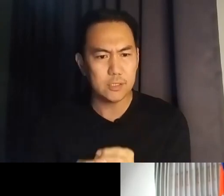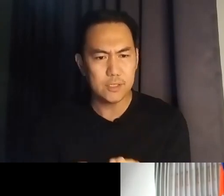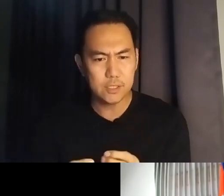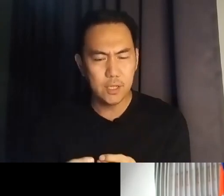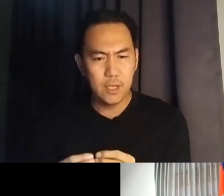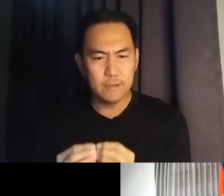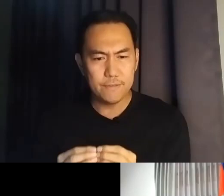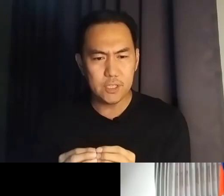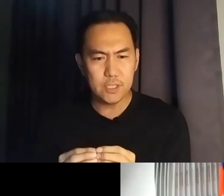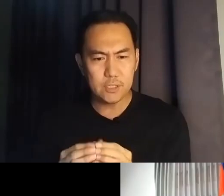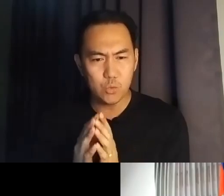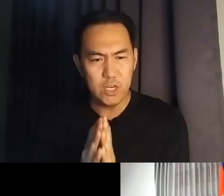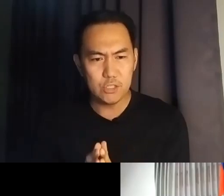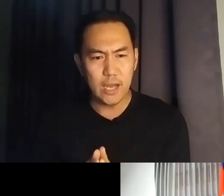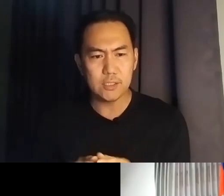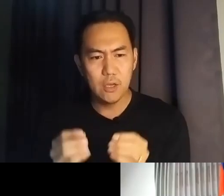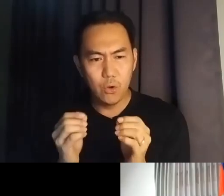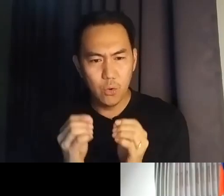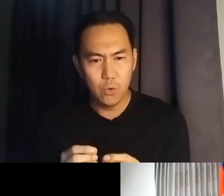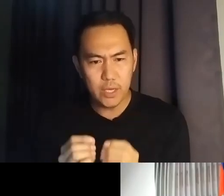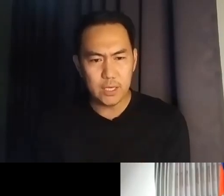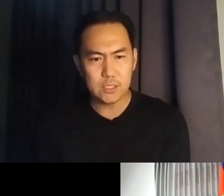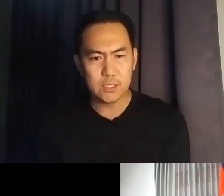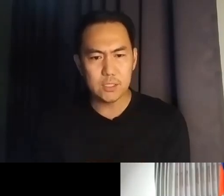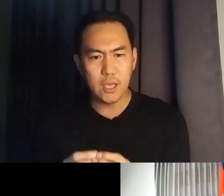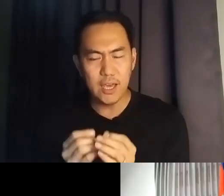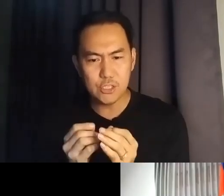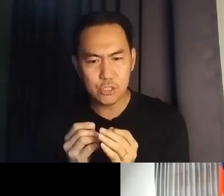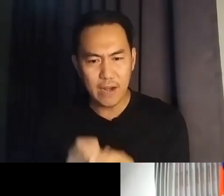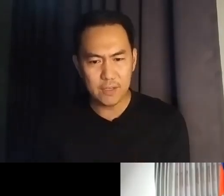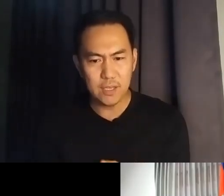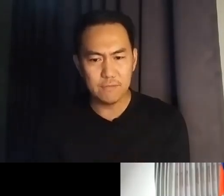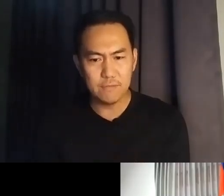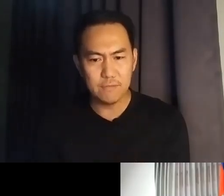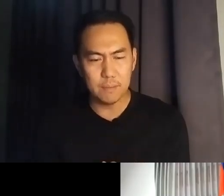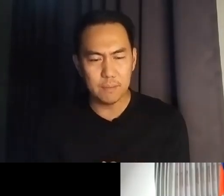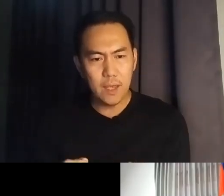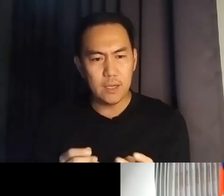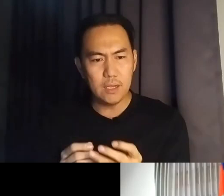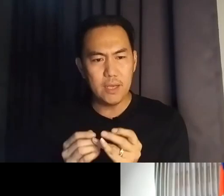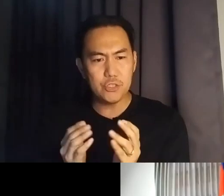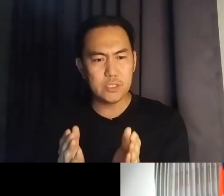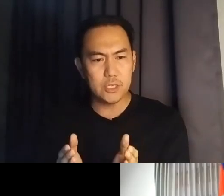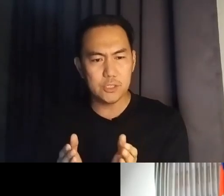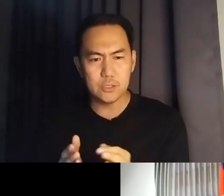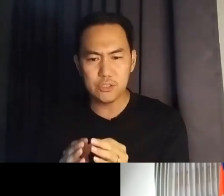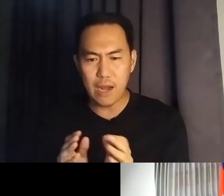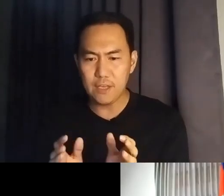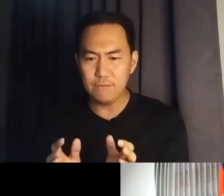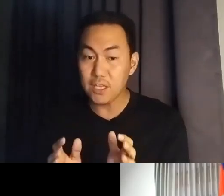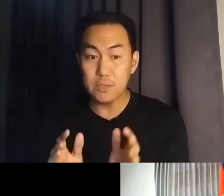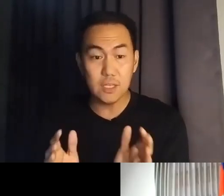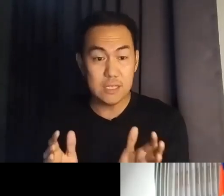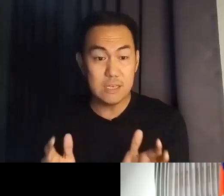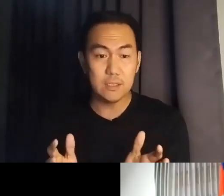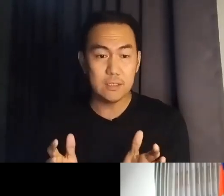In the first instance, we need to ask, who is a trafficking victim? And in many jurisdictions, a trafficking